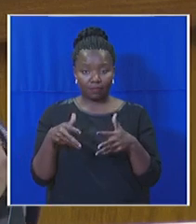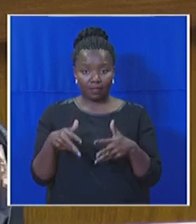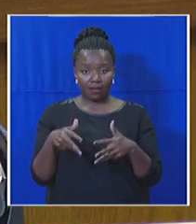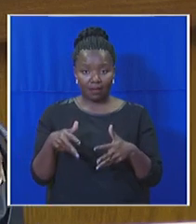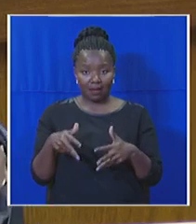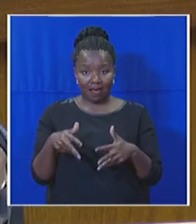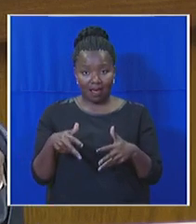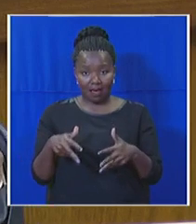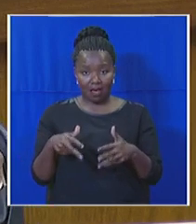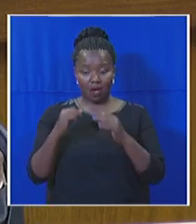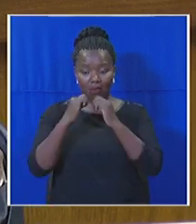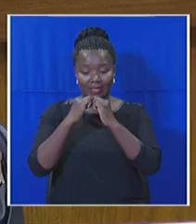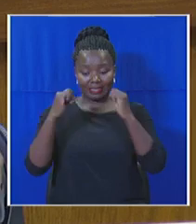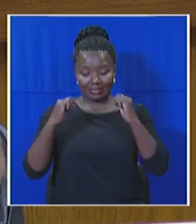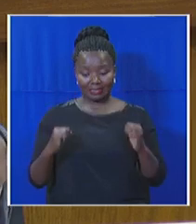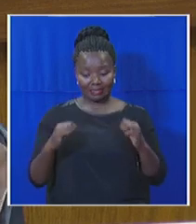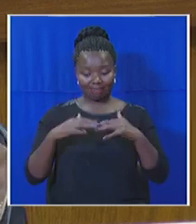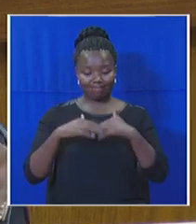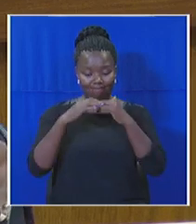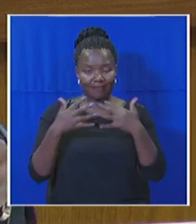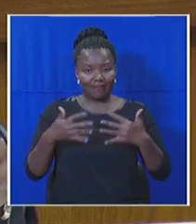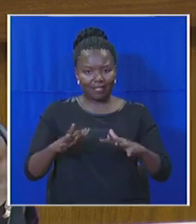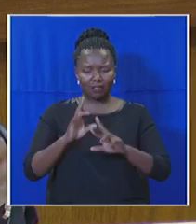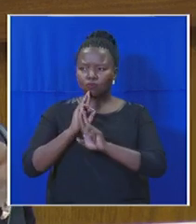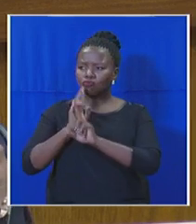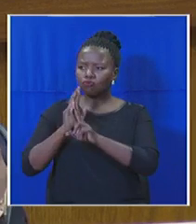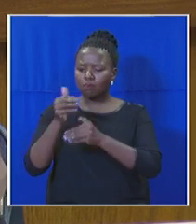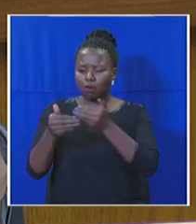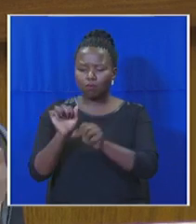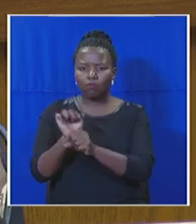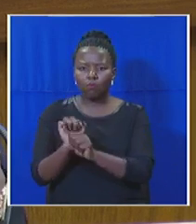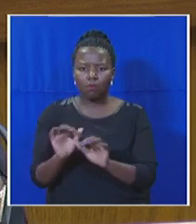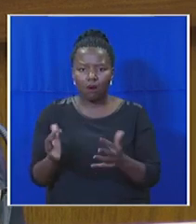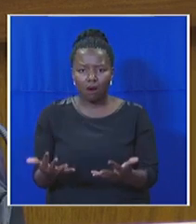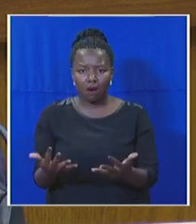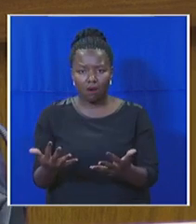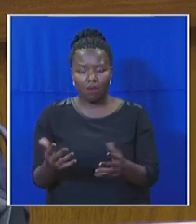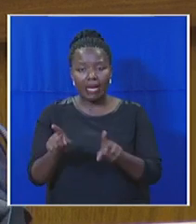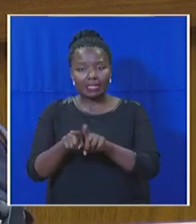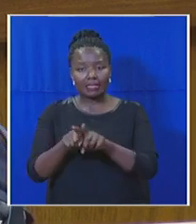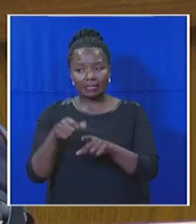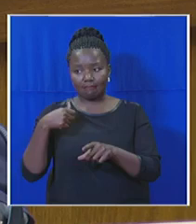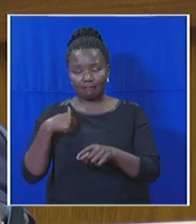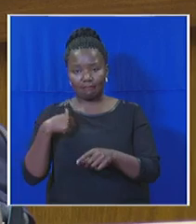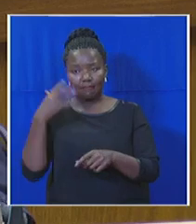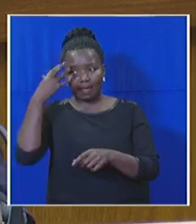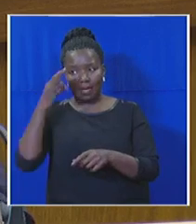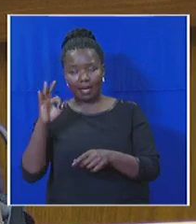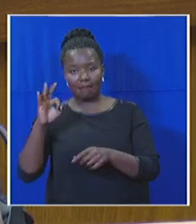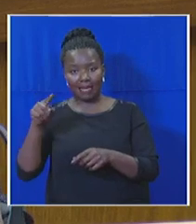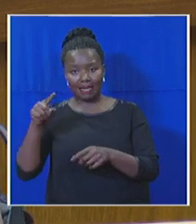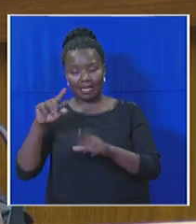exist already, enabling oversight by the Department of